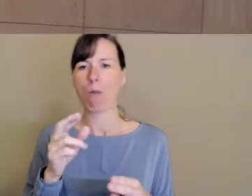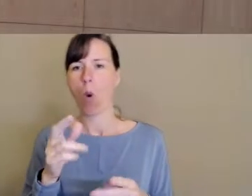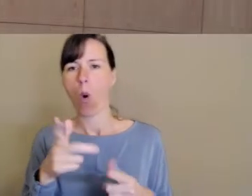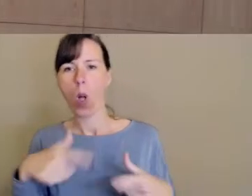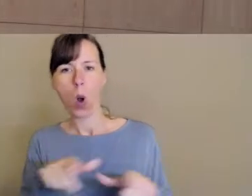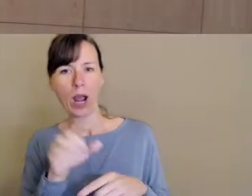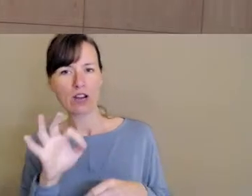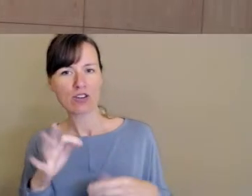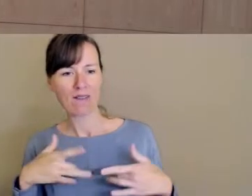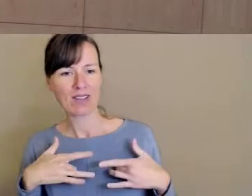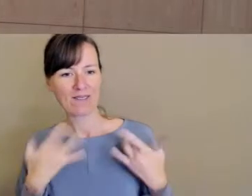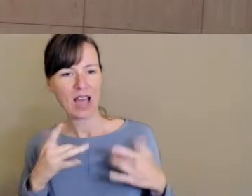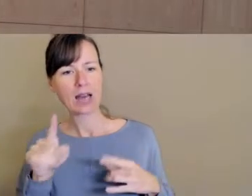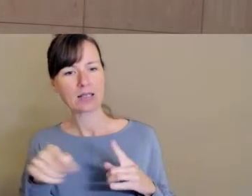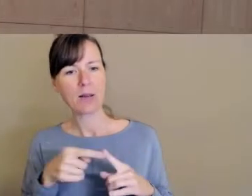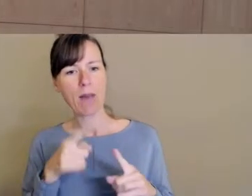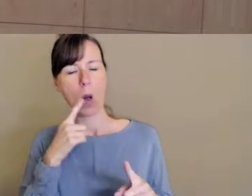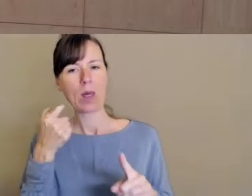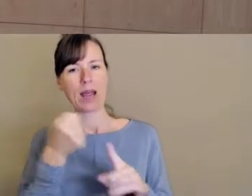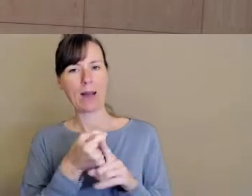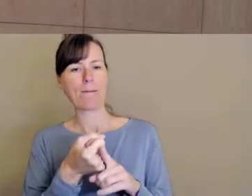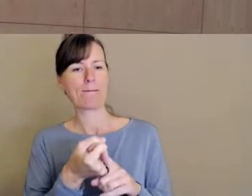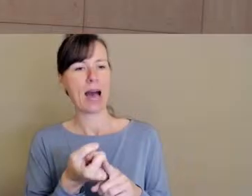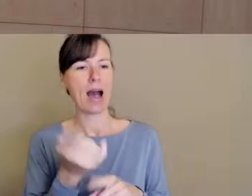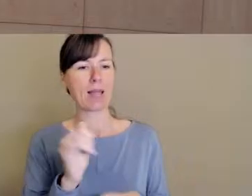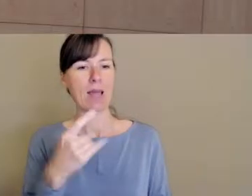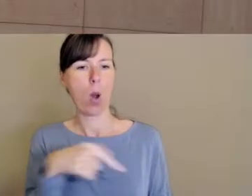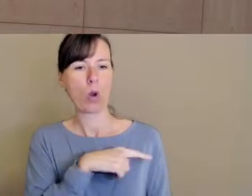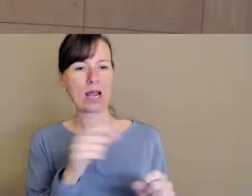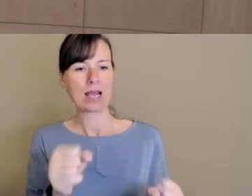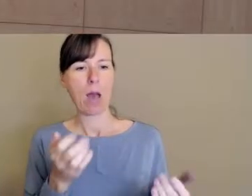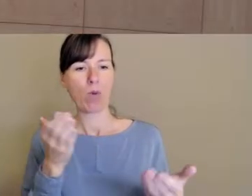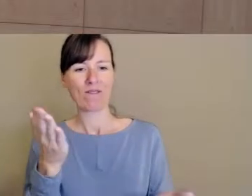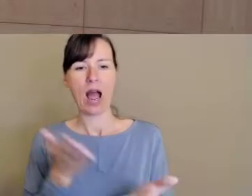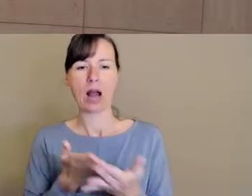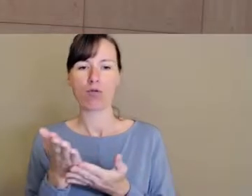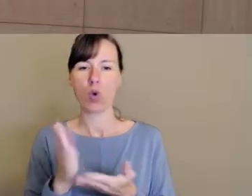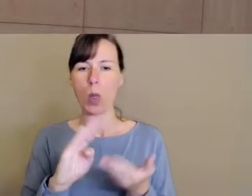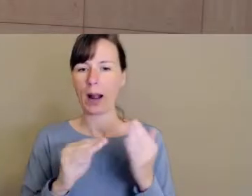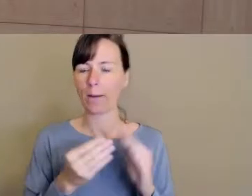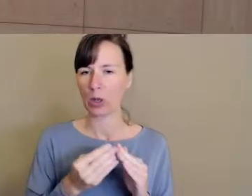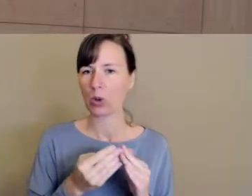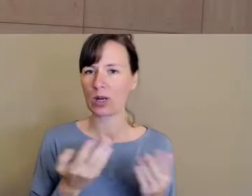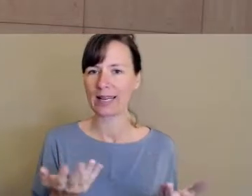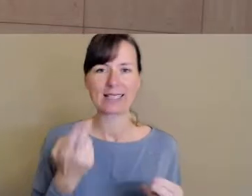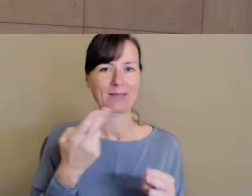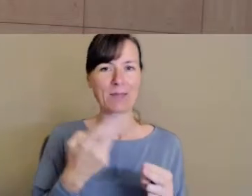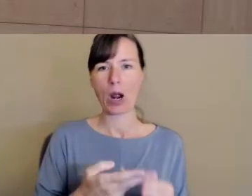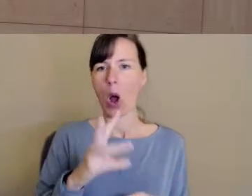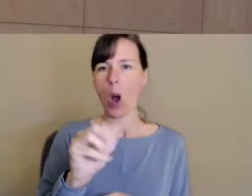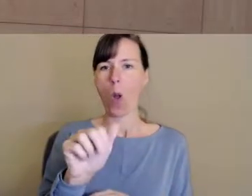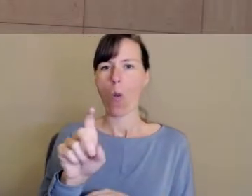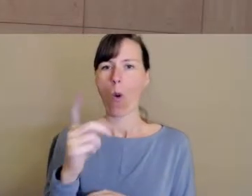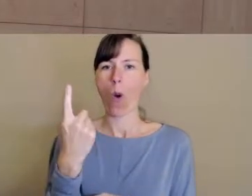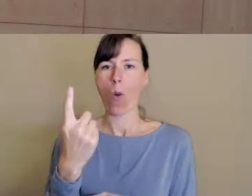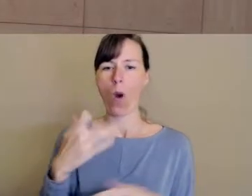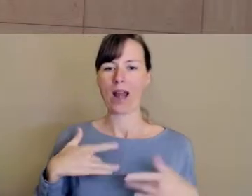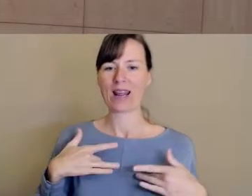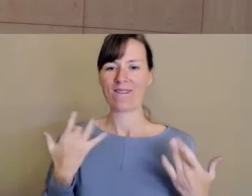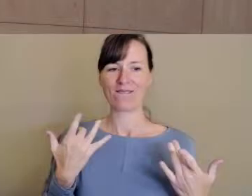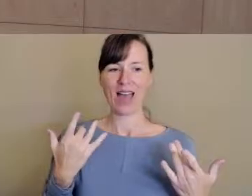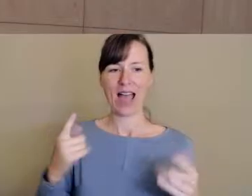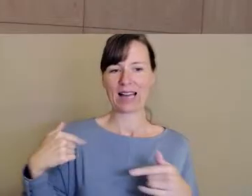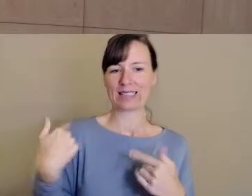provide throughout the community. It's been called Ward 1 event since day one. There is no property inside Ward